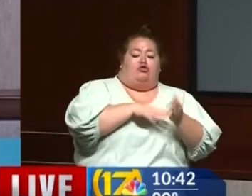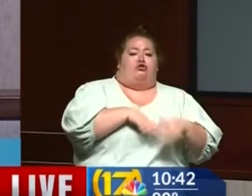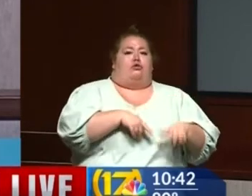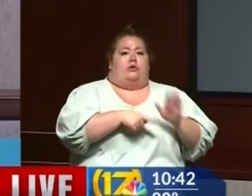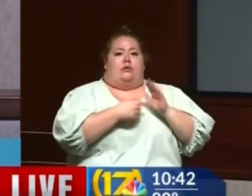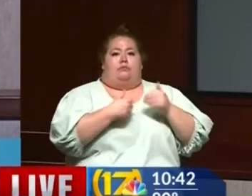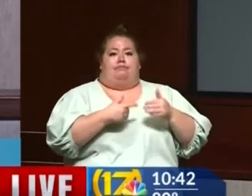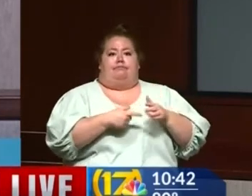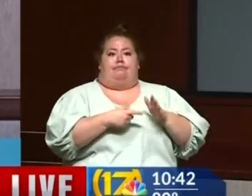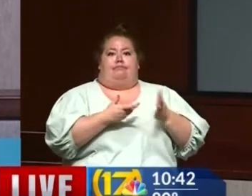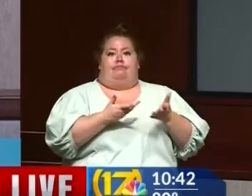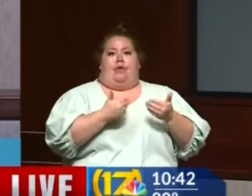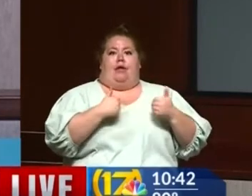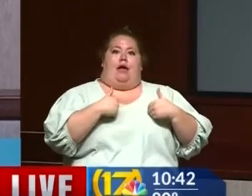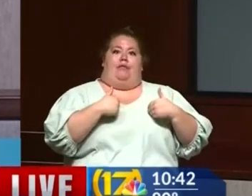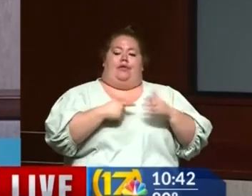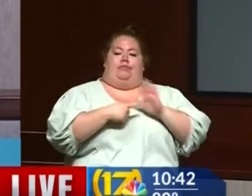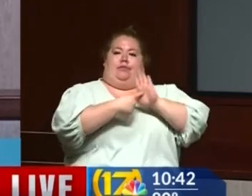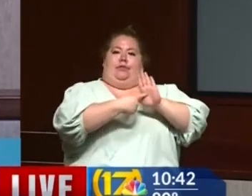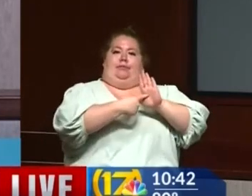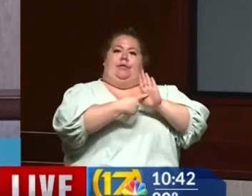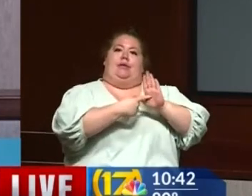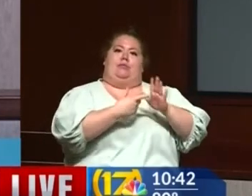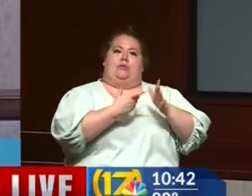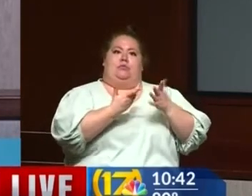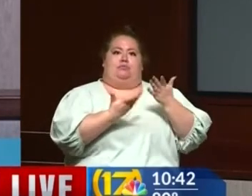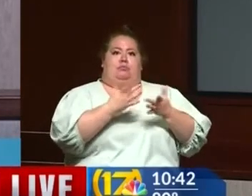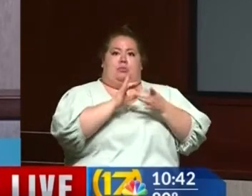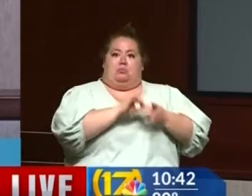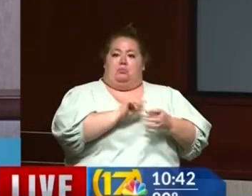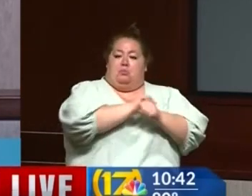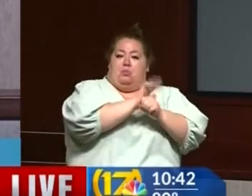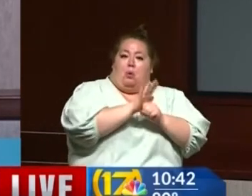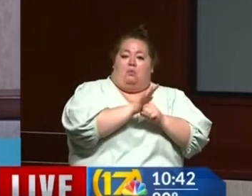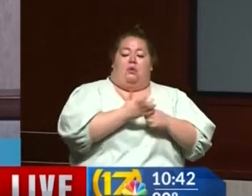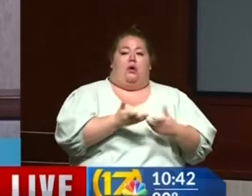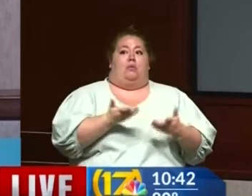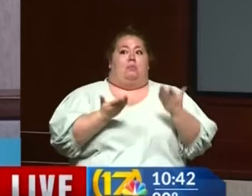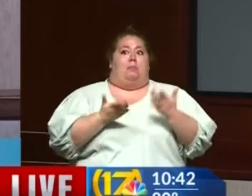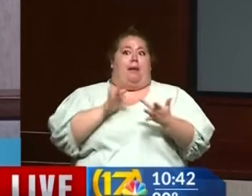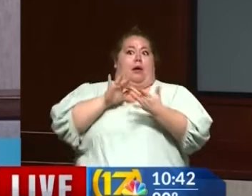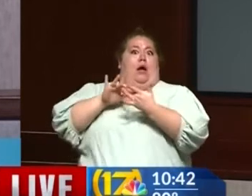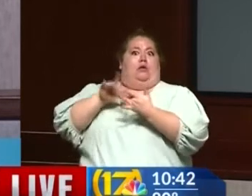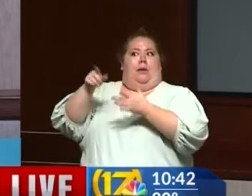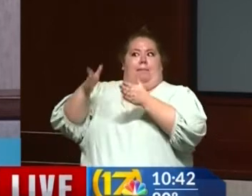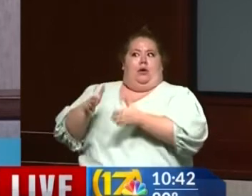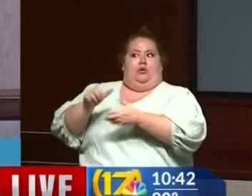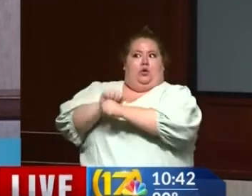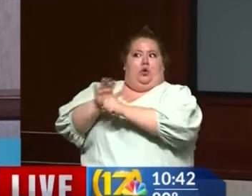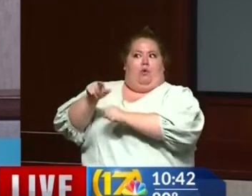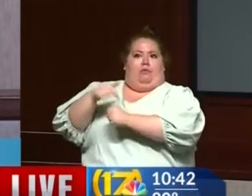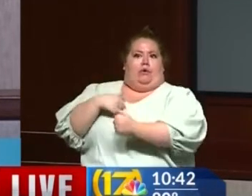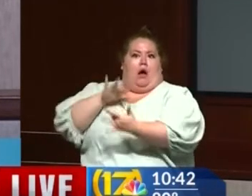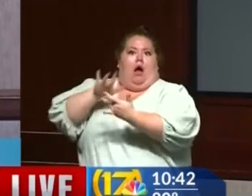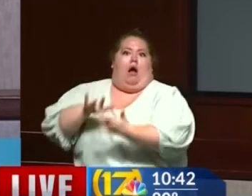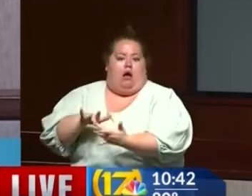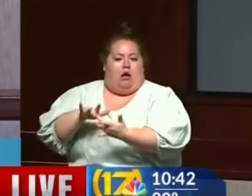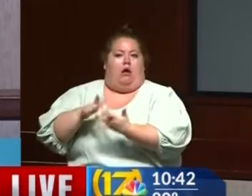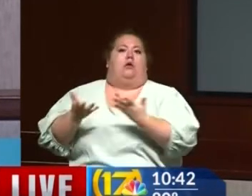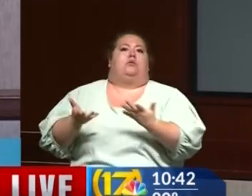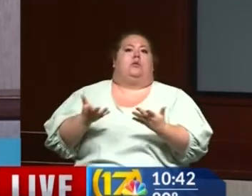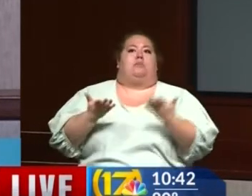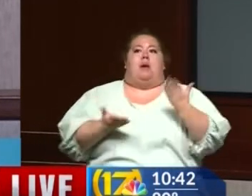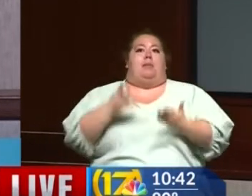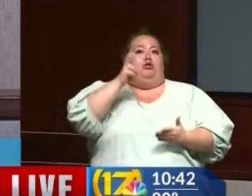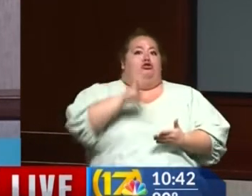that might be COVID, if they have concerns about being in close contact with someone, if they have concerns after traveling,